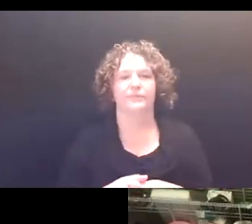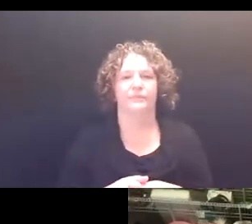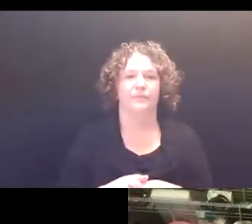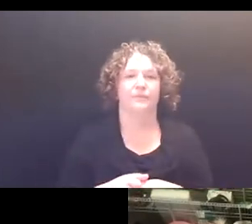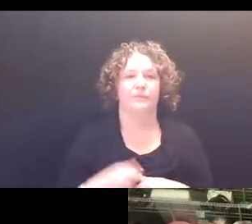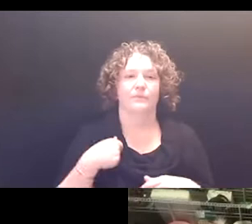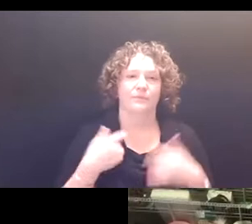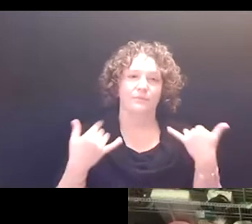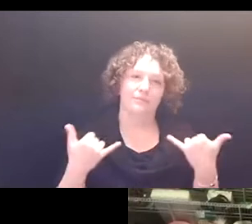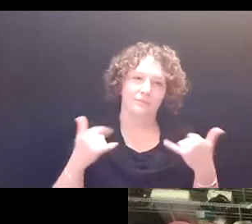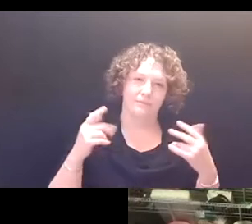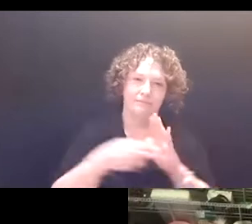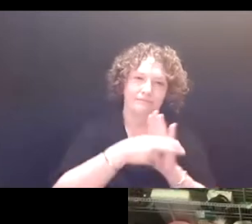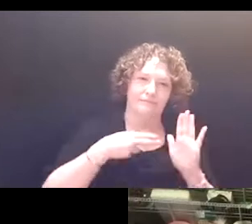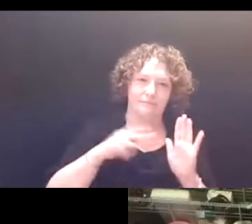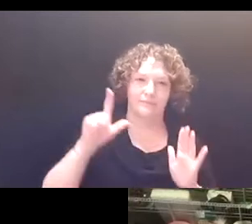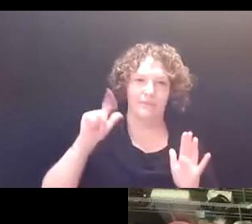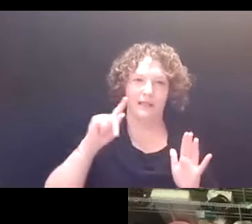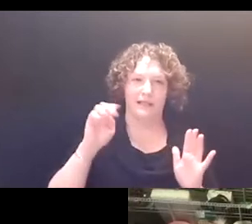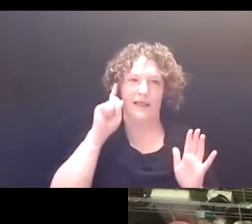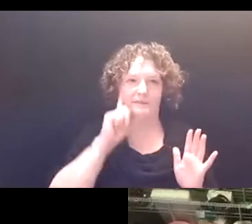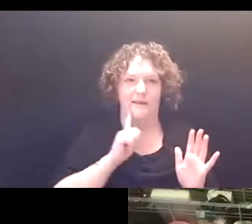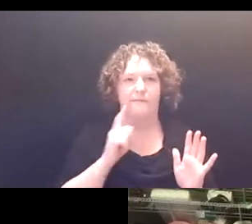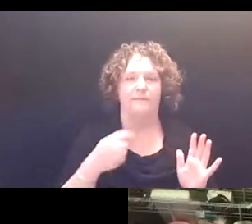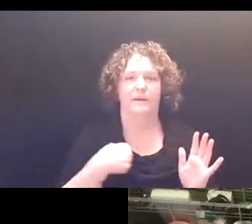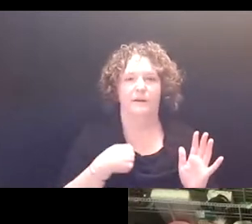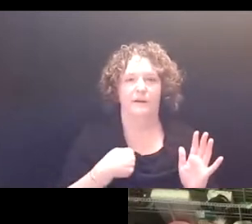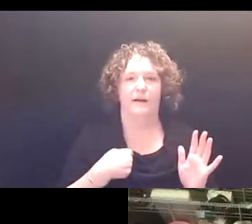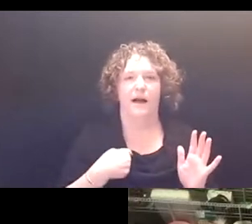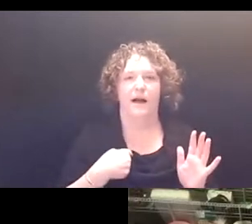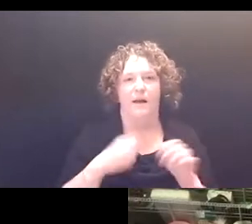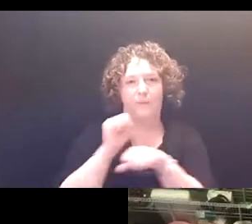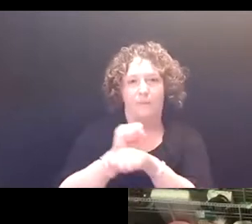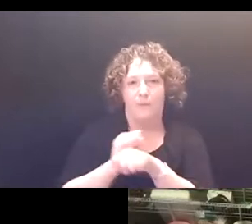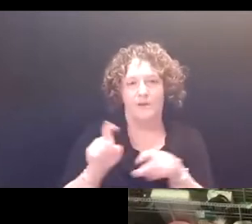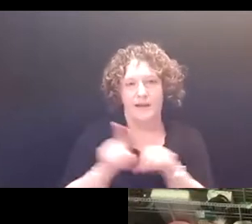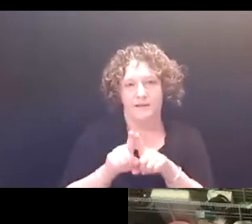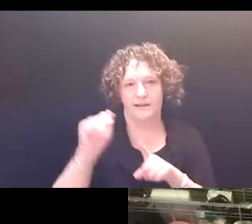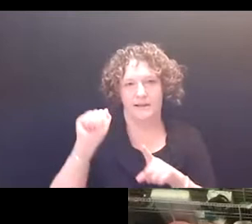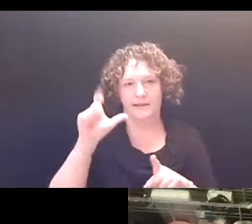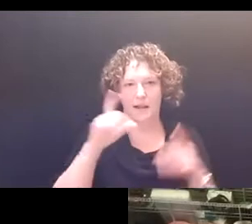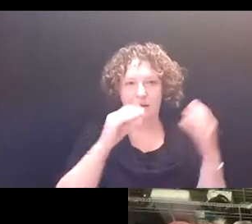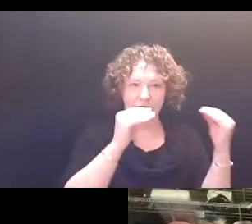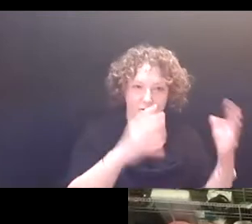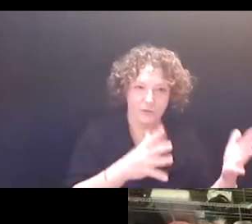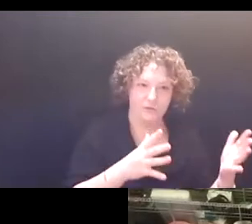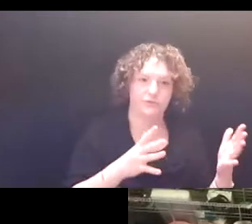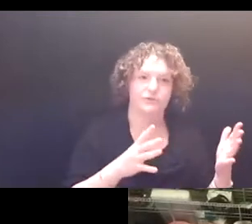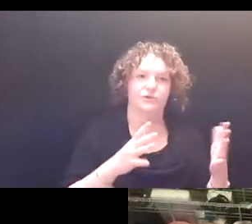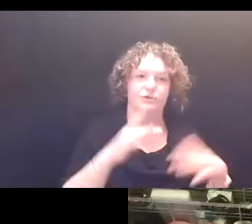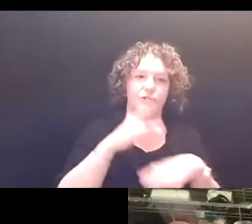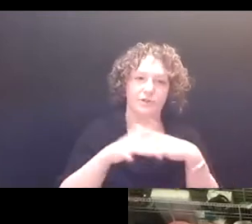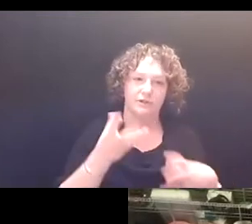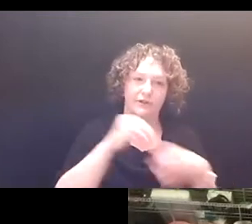high school. That's when I lost my hearing. Now I'm labeled as a late deaf and adult. I work as an